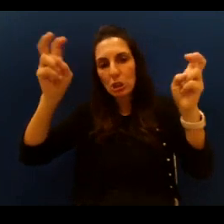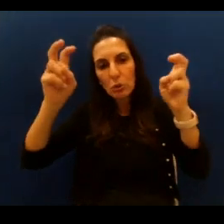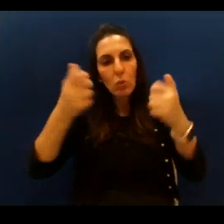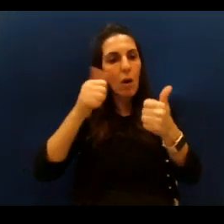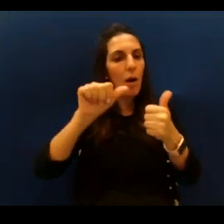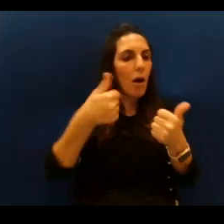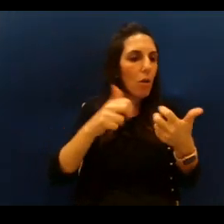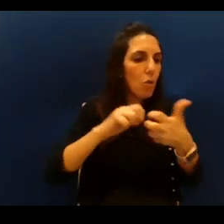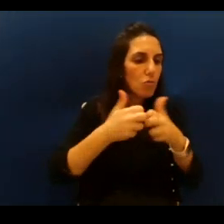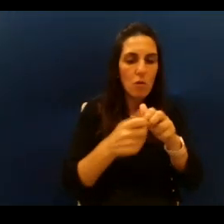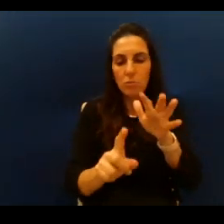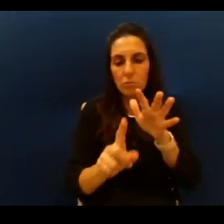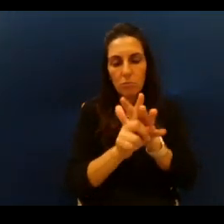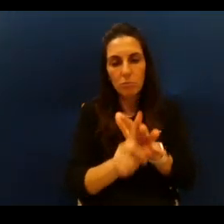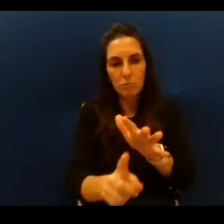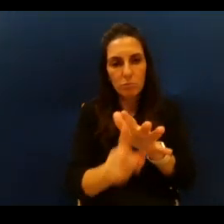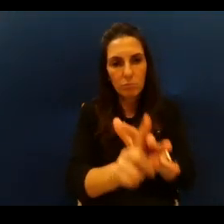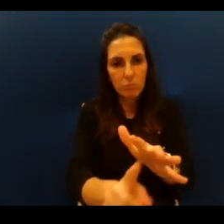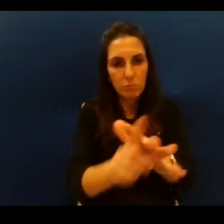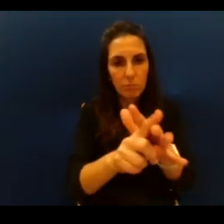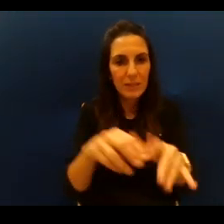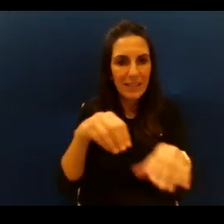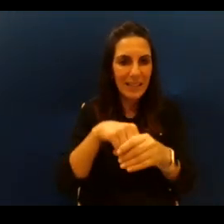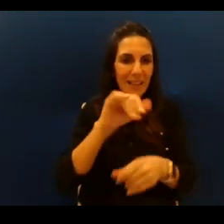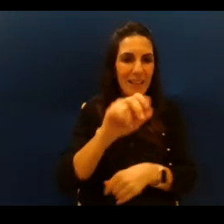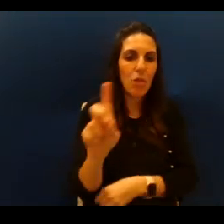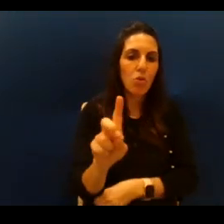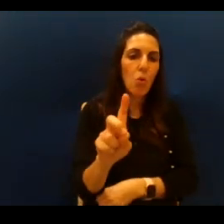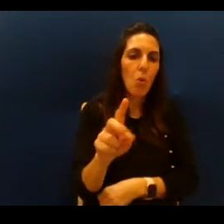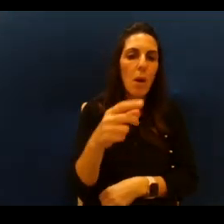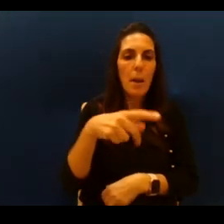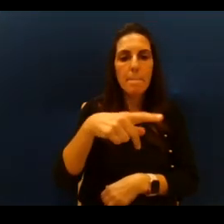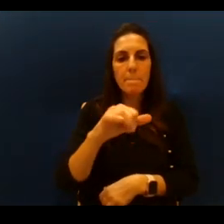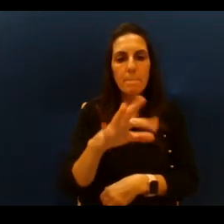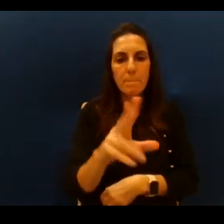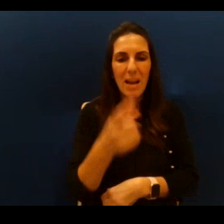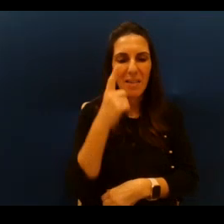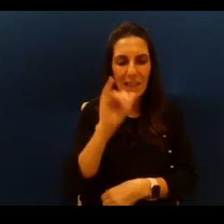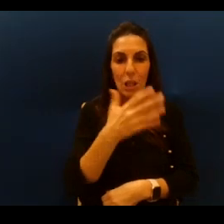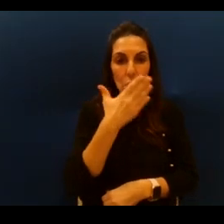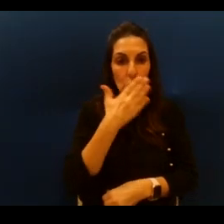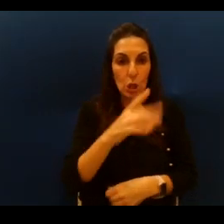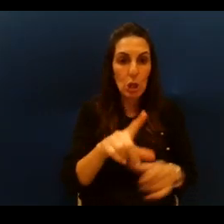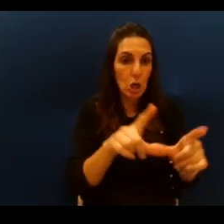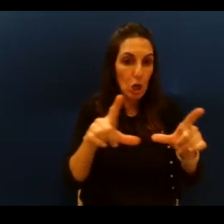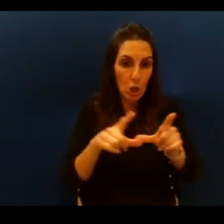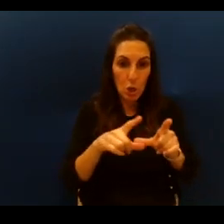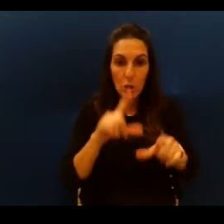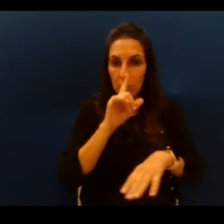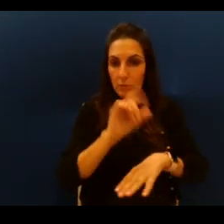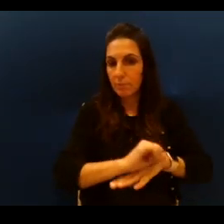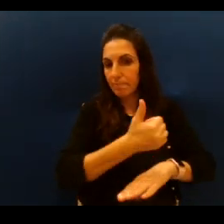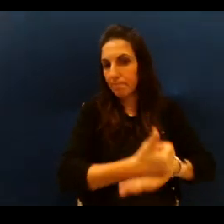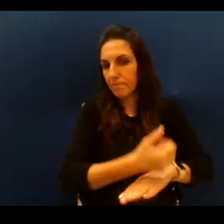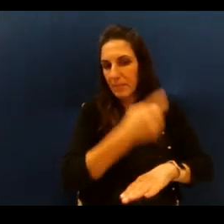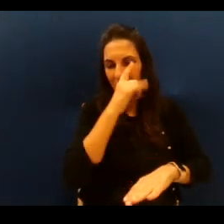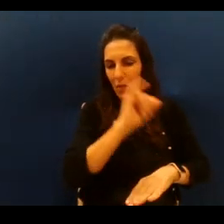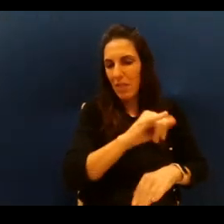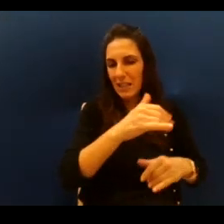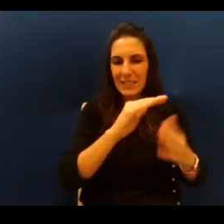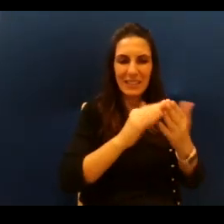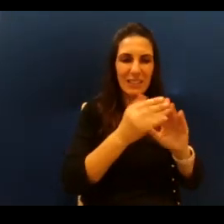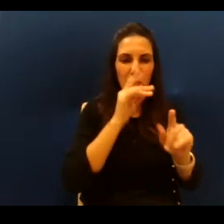that arises. At Dewey Park, we thought this was a good location to have for the city to lease. Again, the